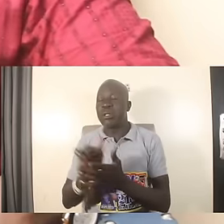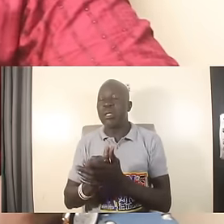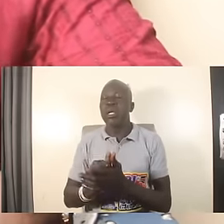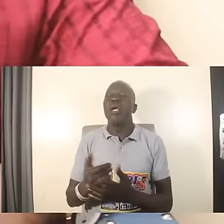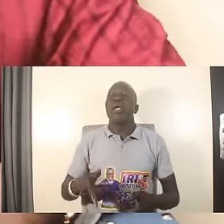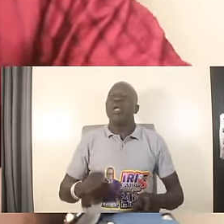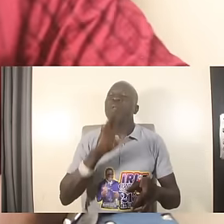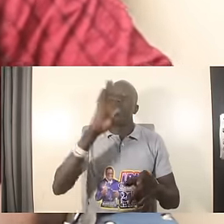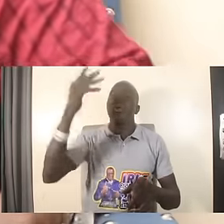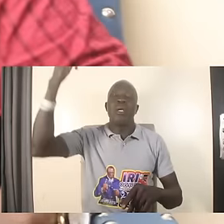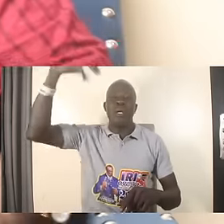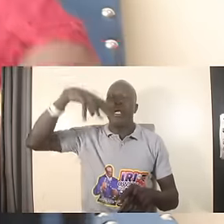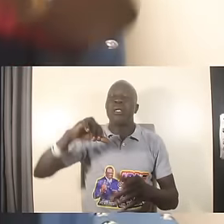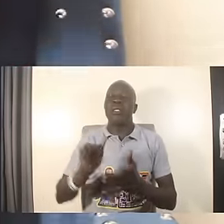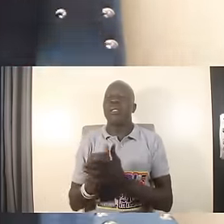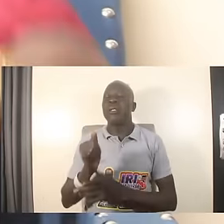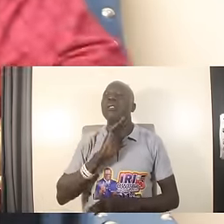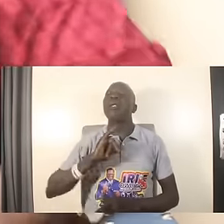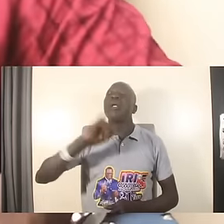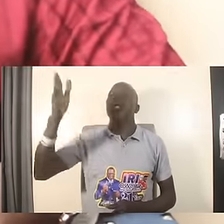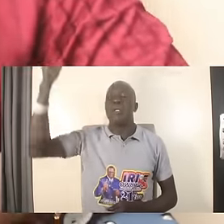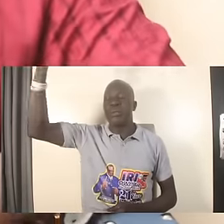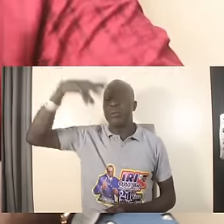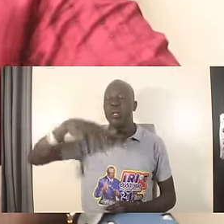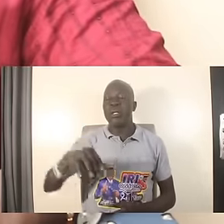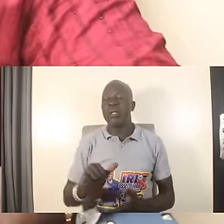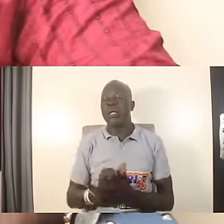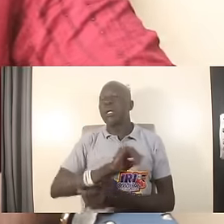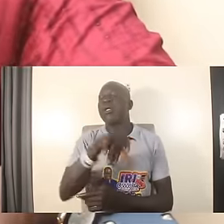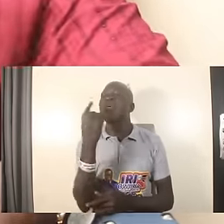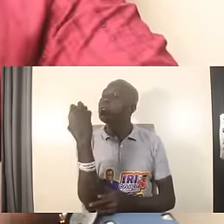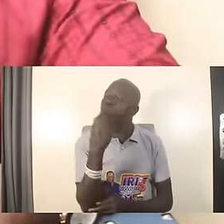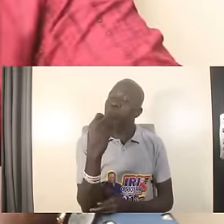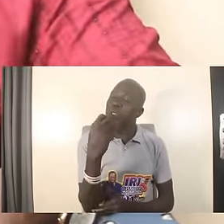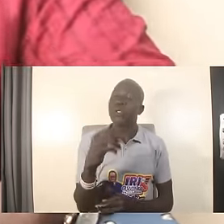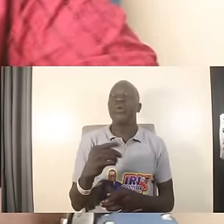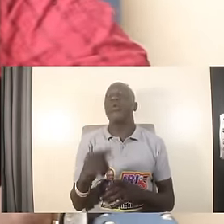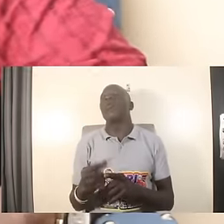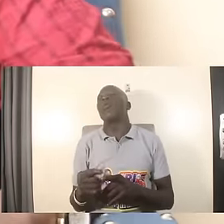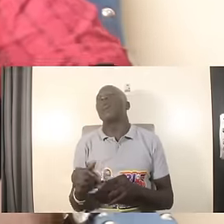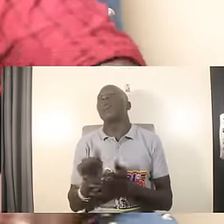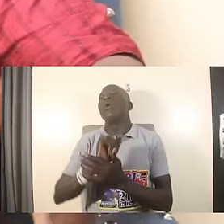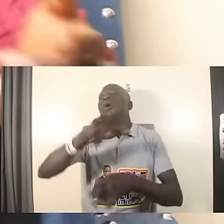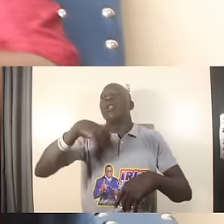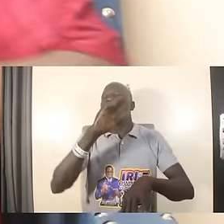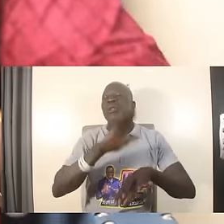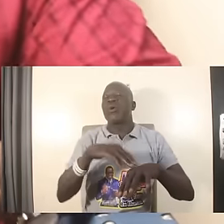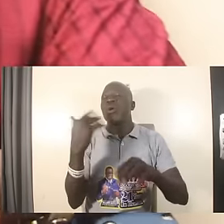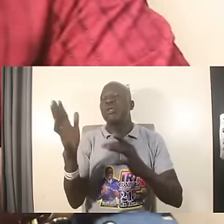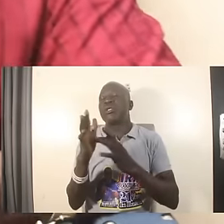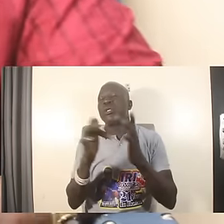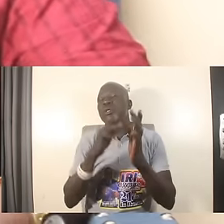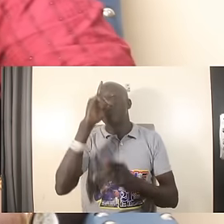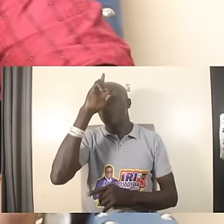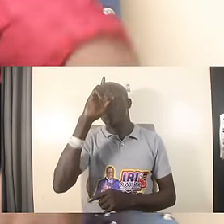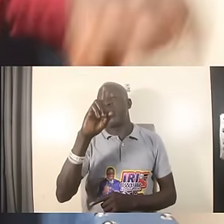Ki imole ko wa Let there be light. Imole si wa And there was light. Oro lo so jade. He speak the word. E ja pe oruko Jesu Let us